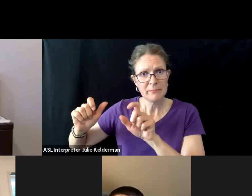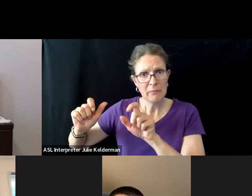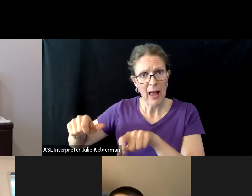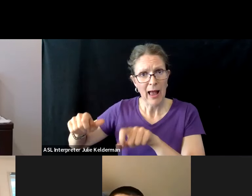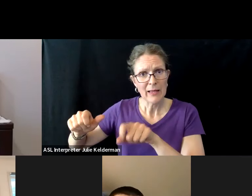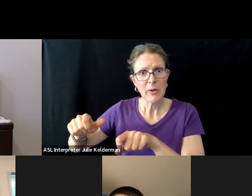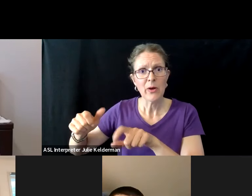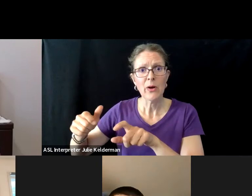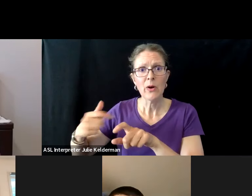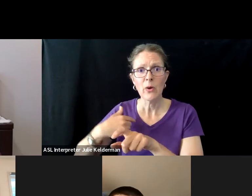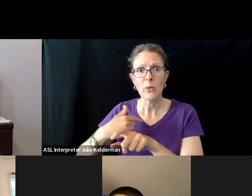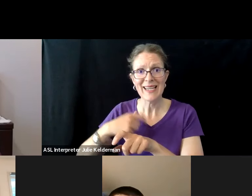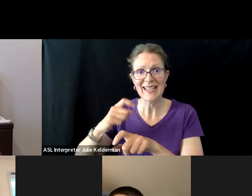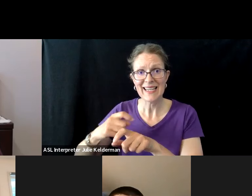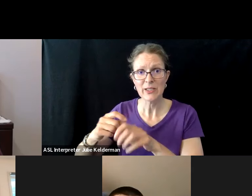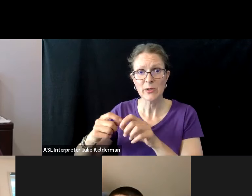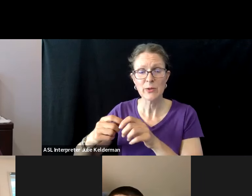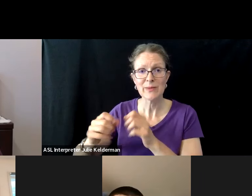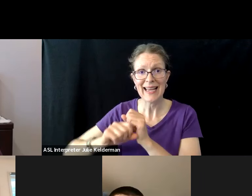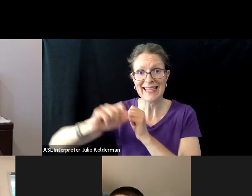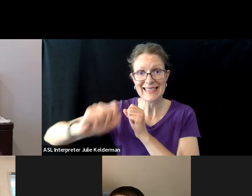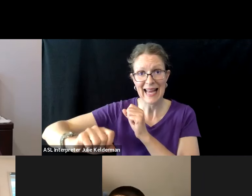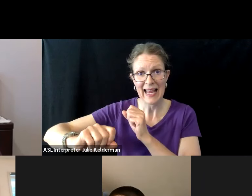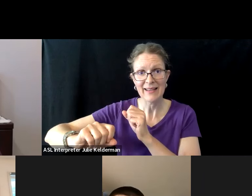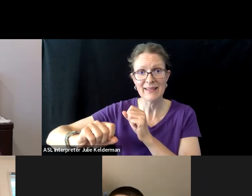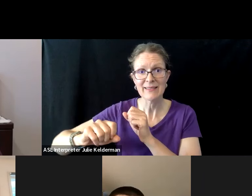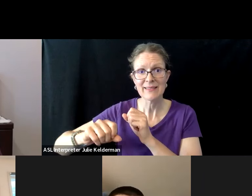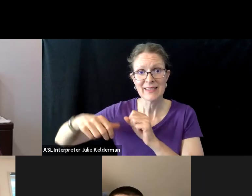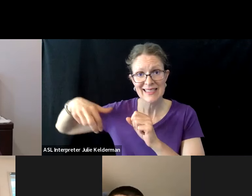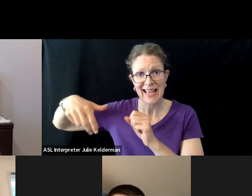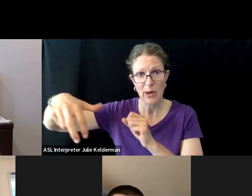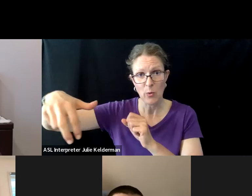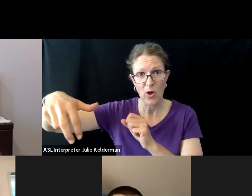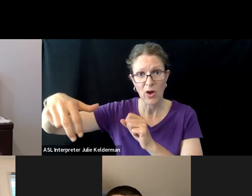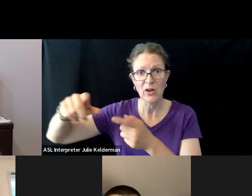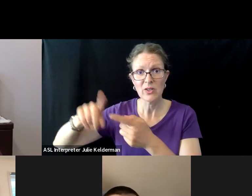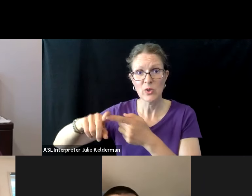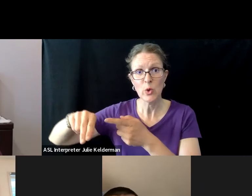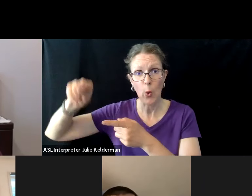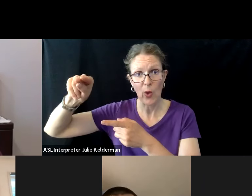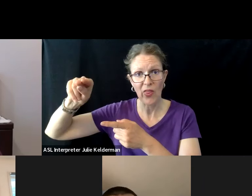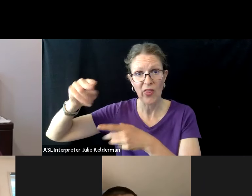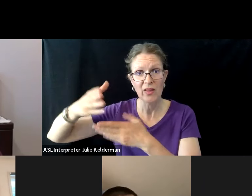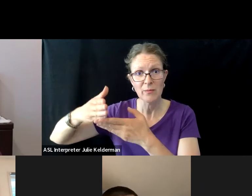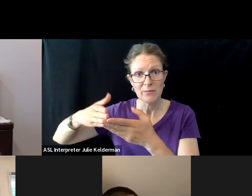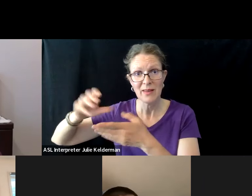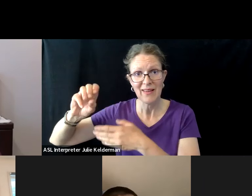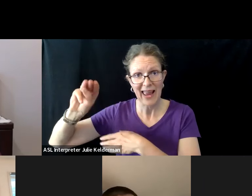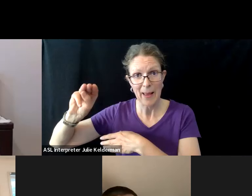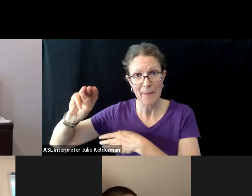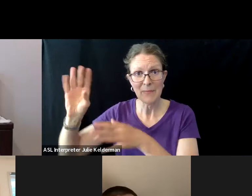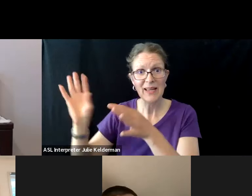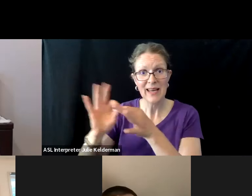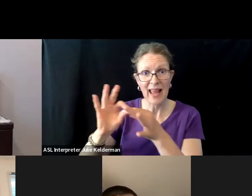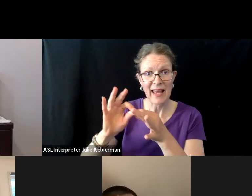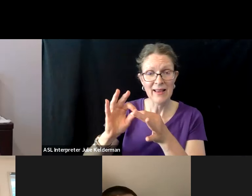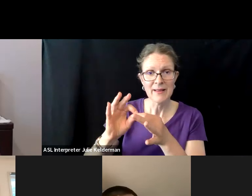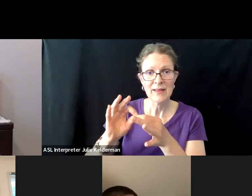they need to extend the sidewalk down the north side of M to connect it up to the far end. Right now, M Street does not